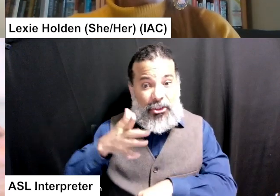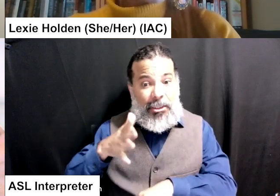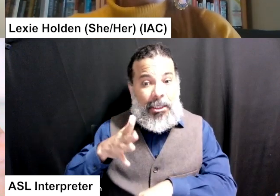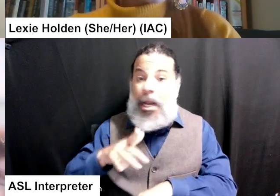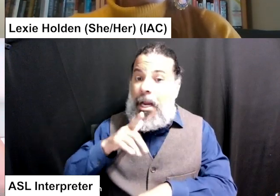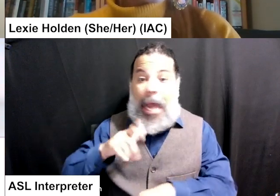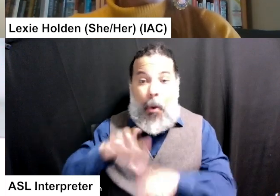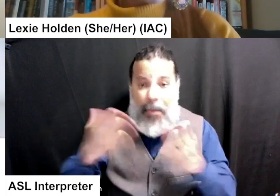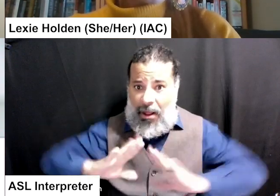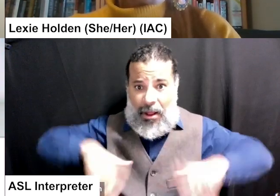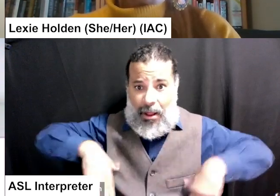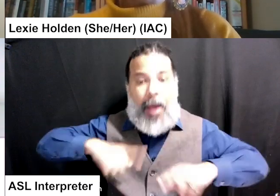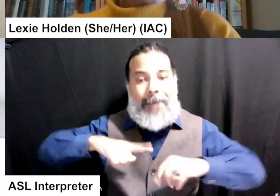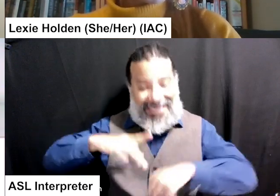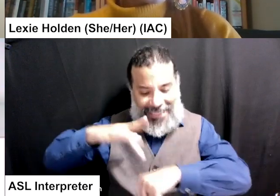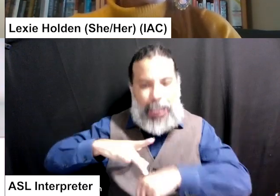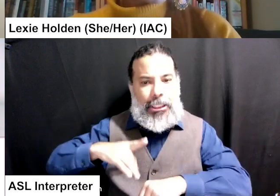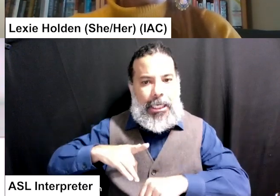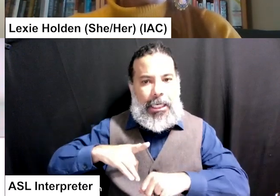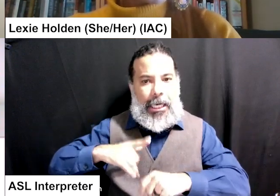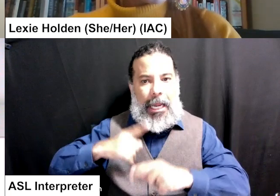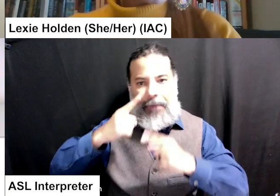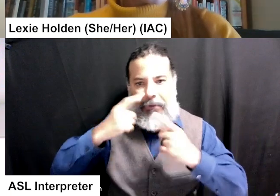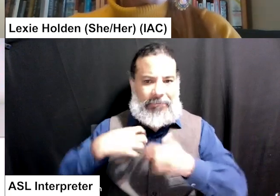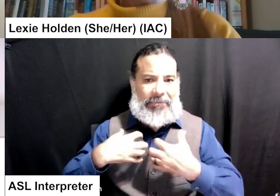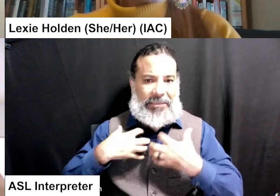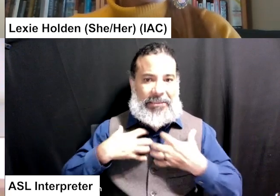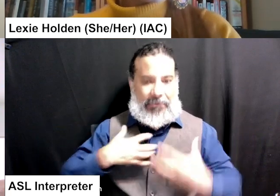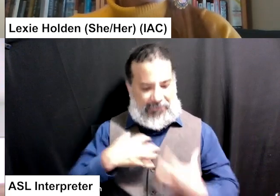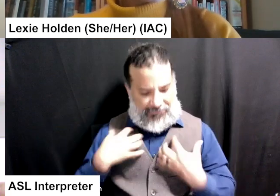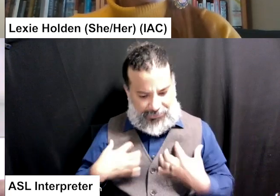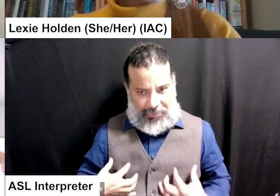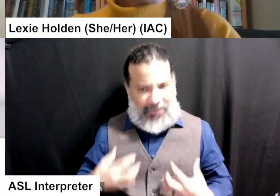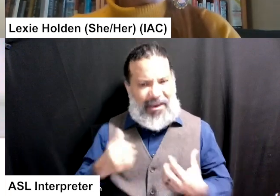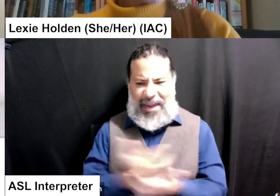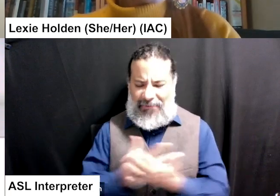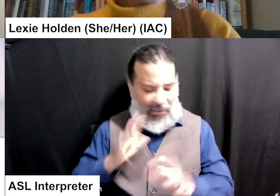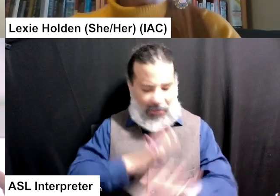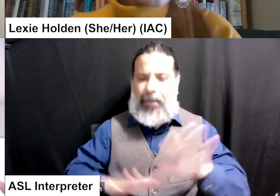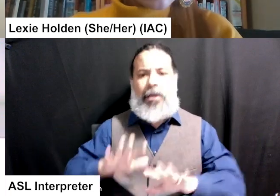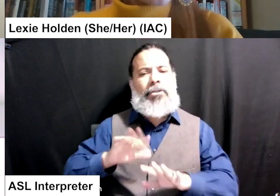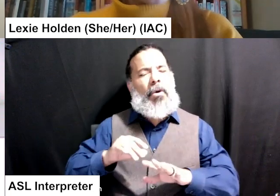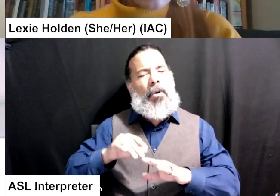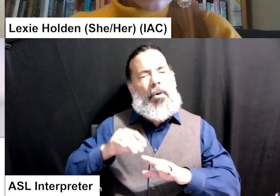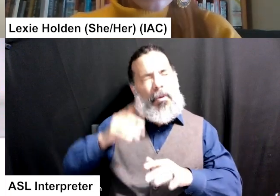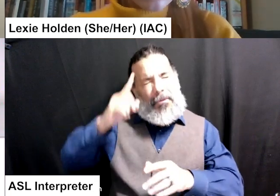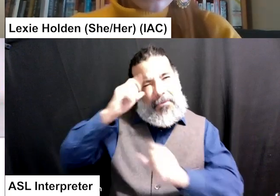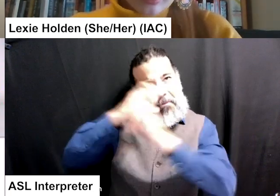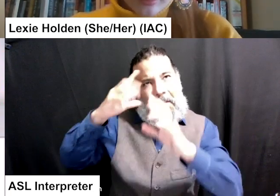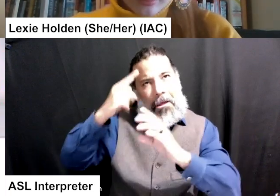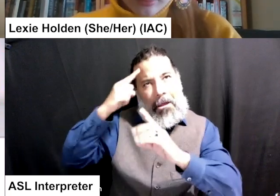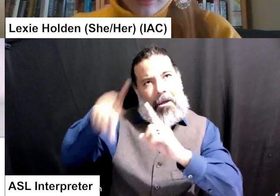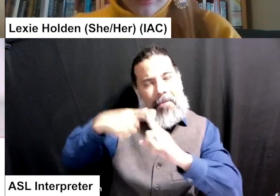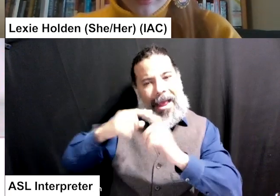unopened, they can have an allergic reaction? So being mindful of how you pack those things,